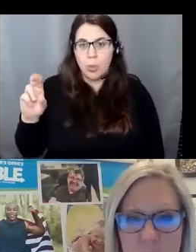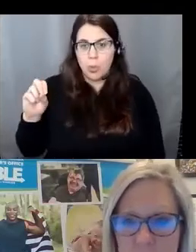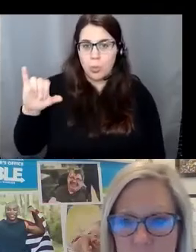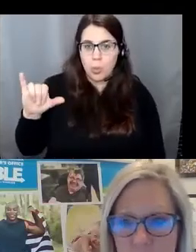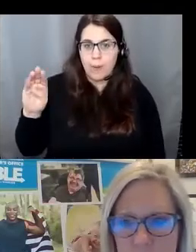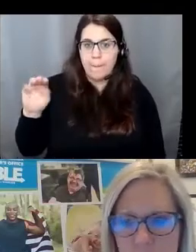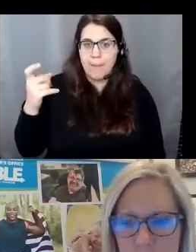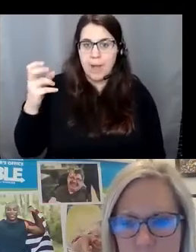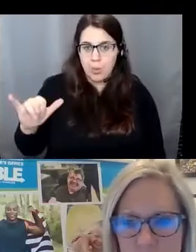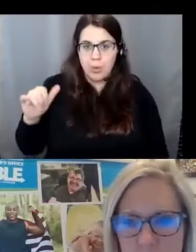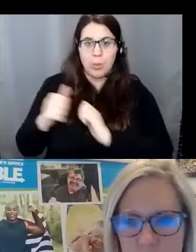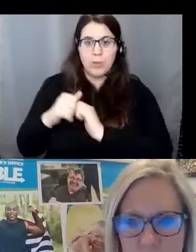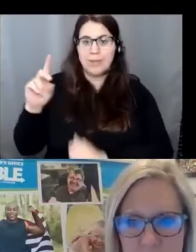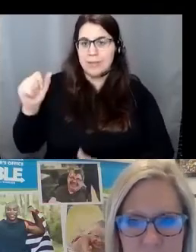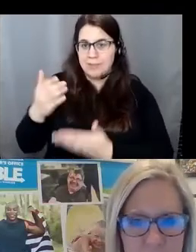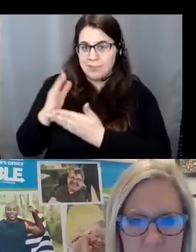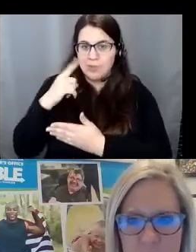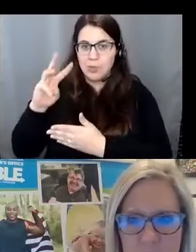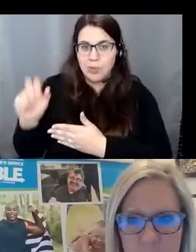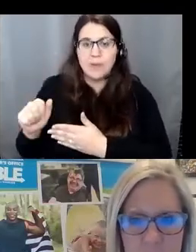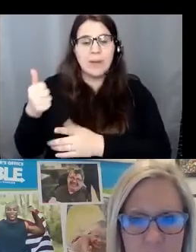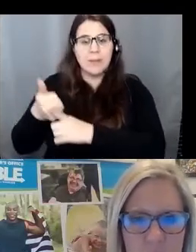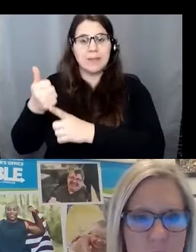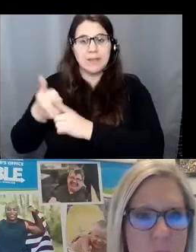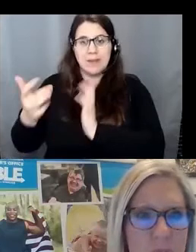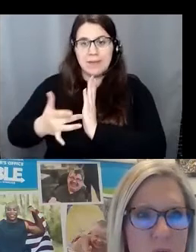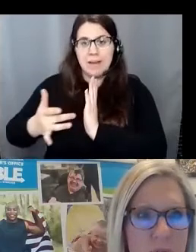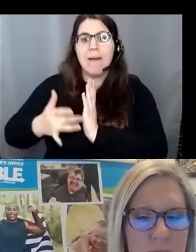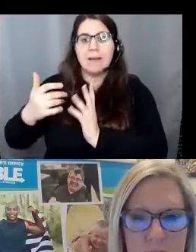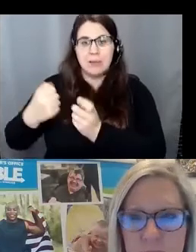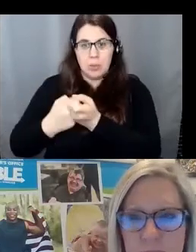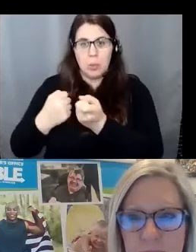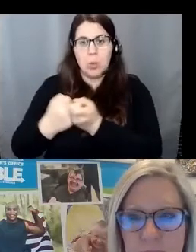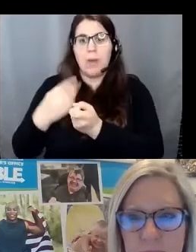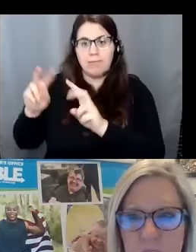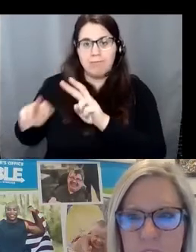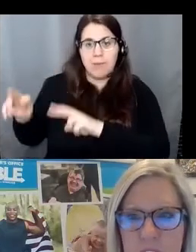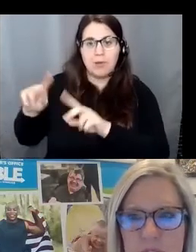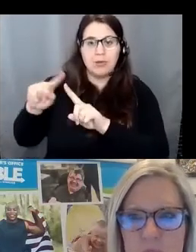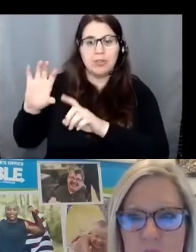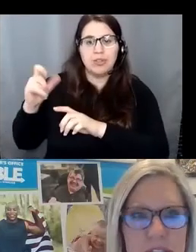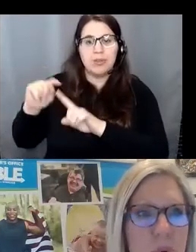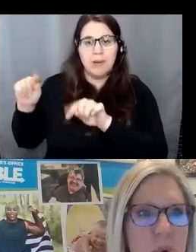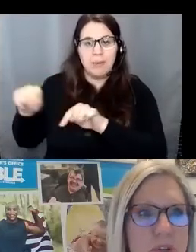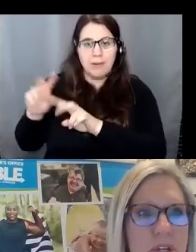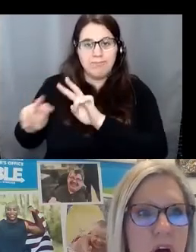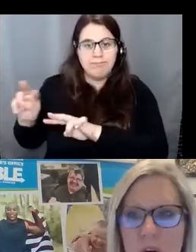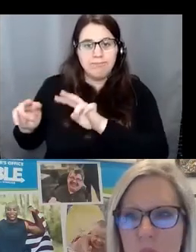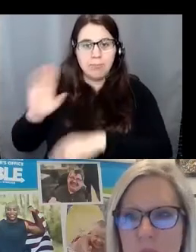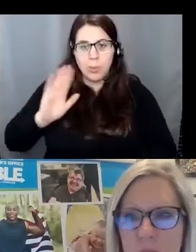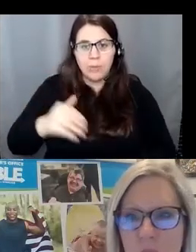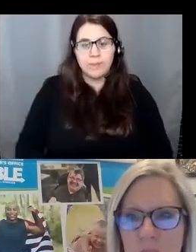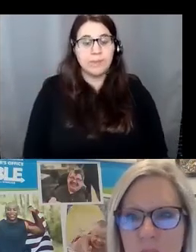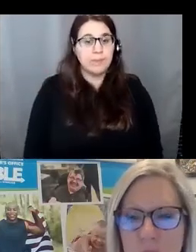be monitoring our chat box and providing technical support for our webinar. So during this portion